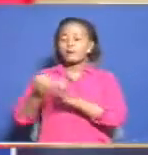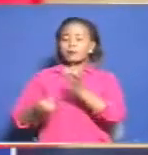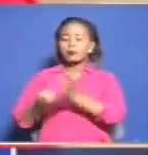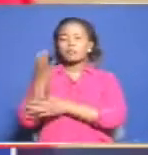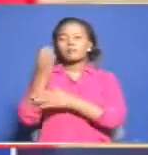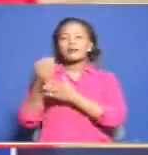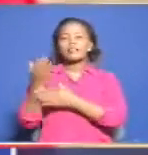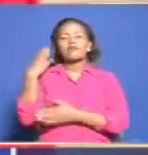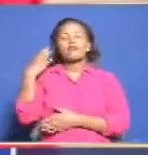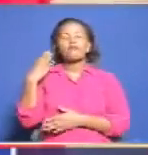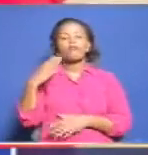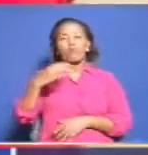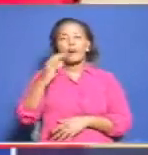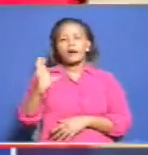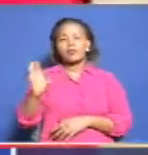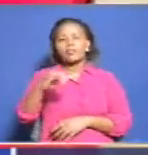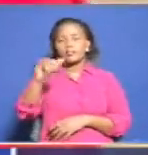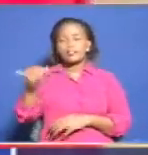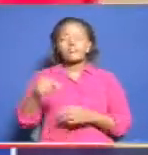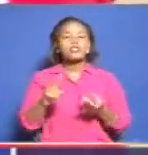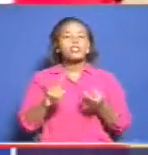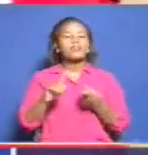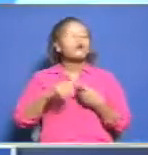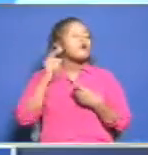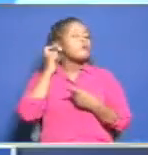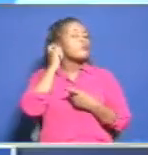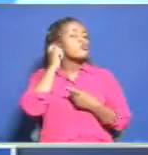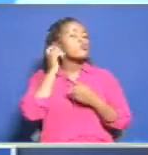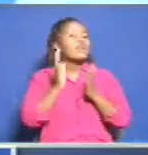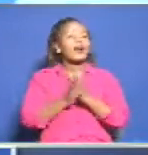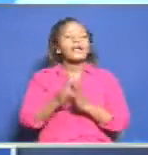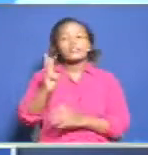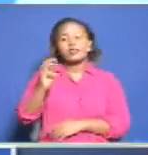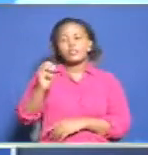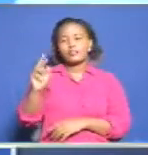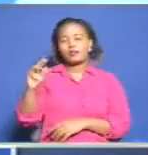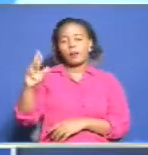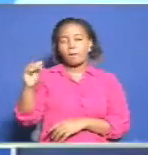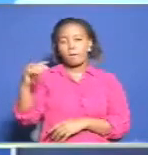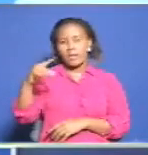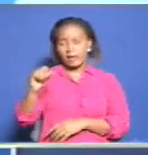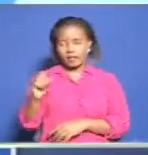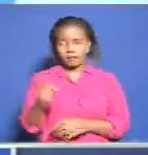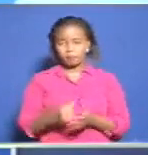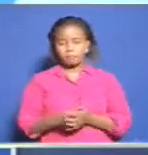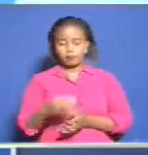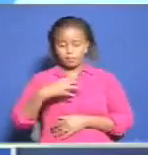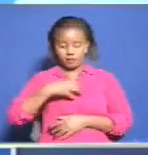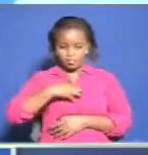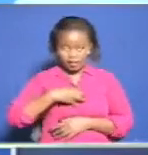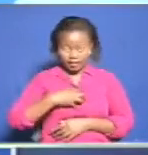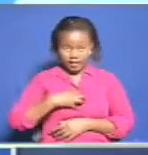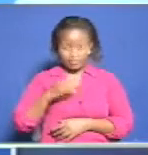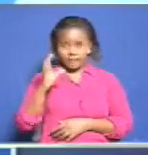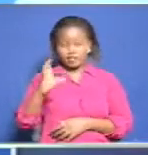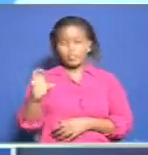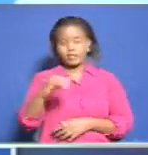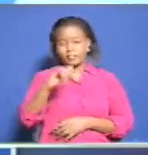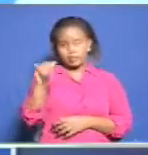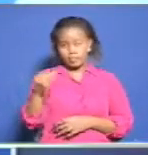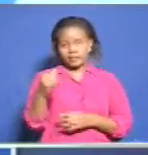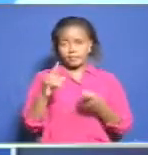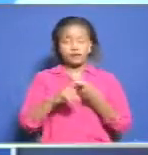Chief Justices William Mutunga and David Baraga. To the retired Chief Justice, Dr. William